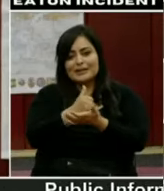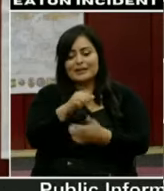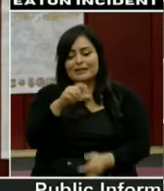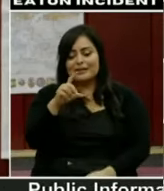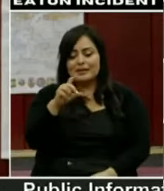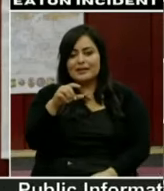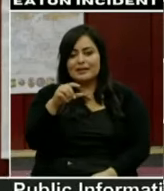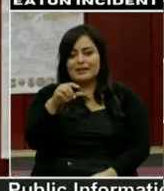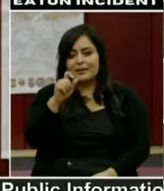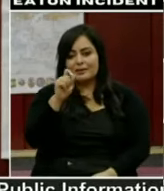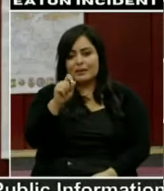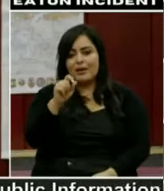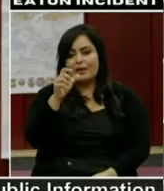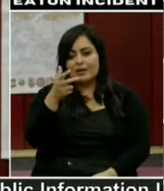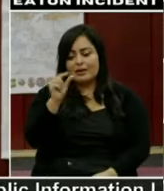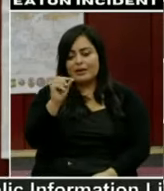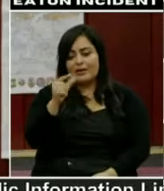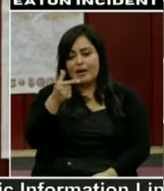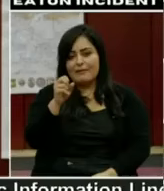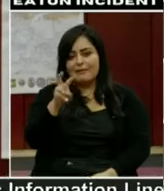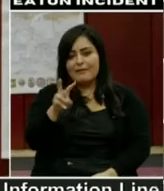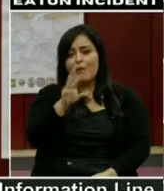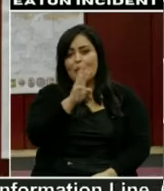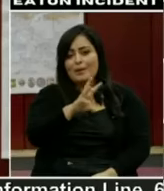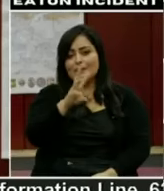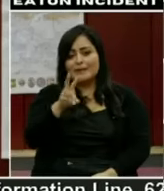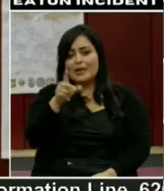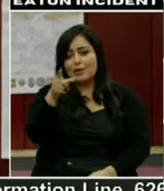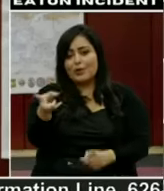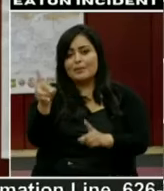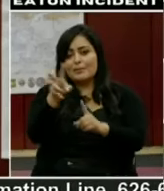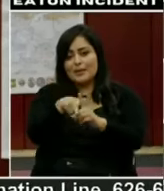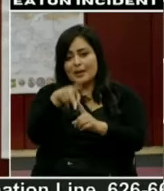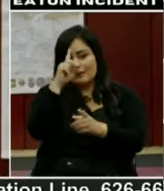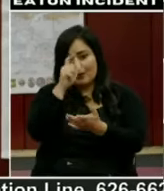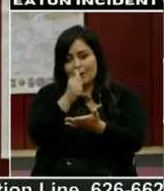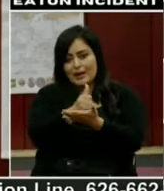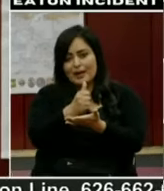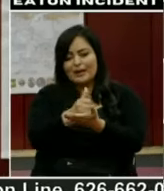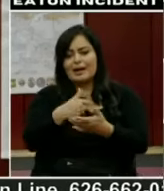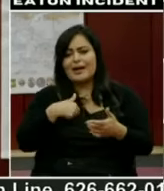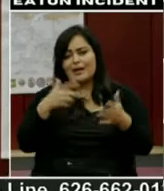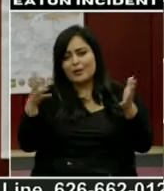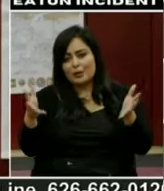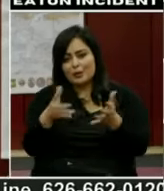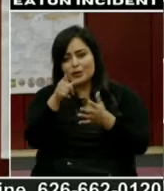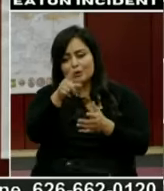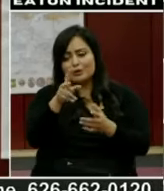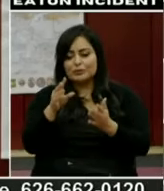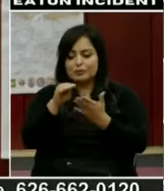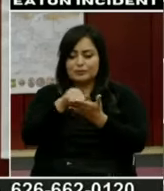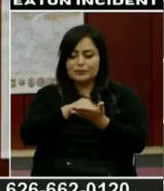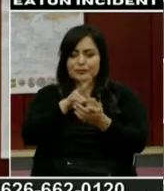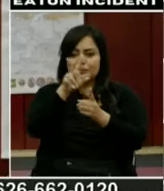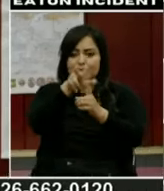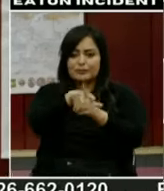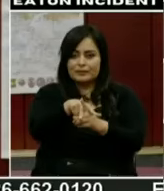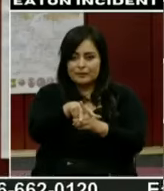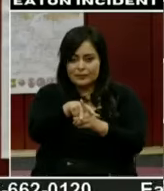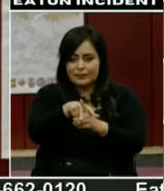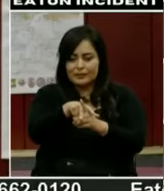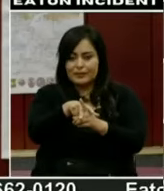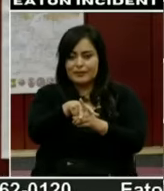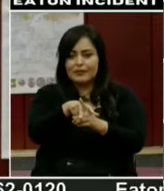disasterassistance.gov website where you can apply for aid, and I encourage you to file